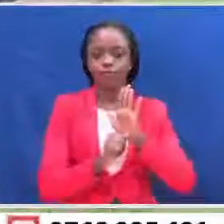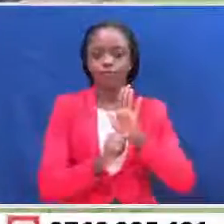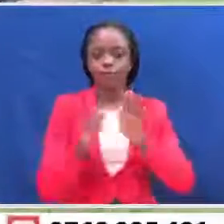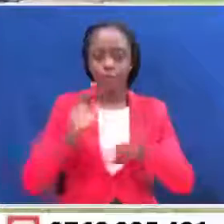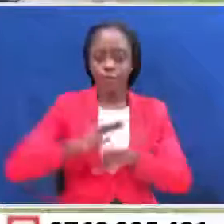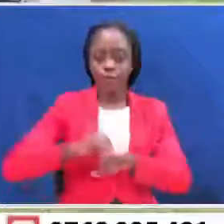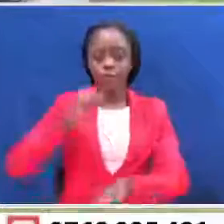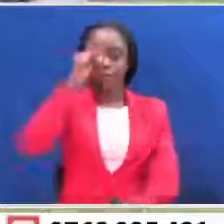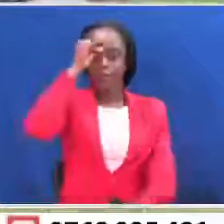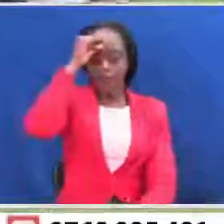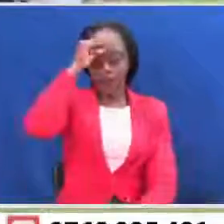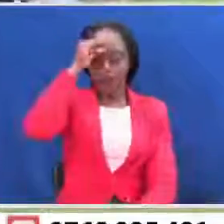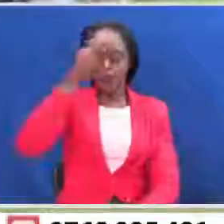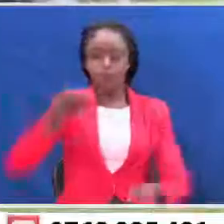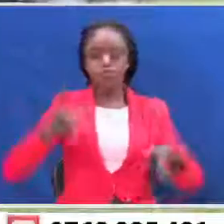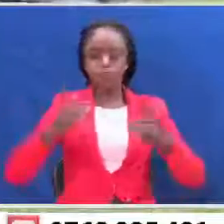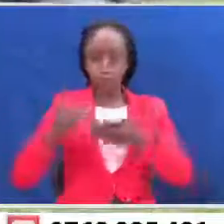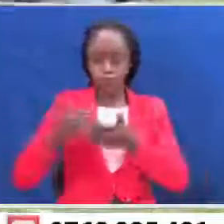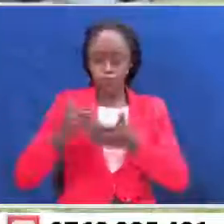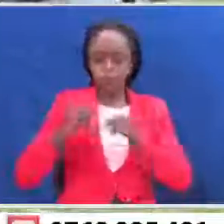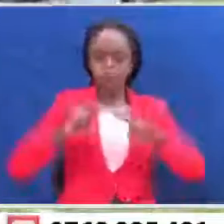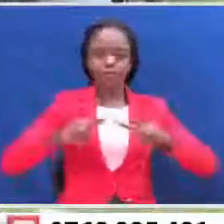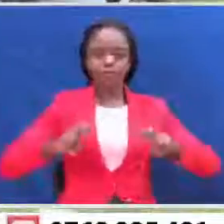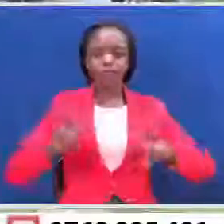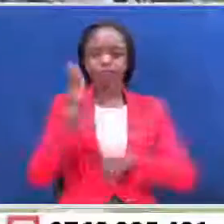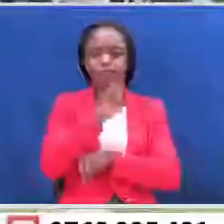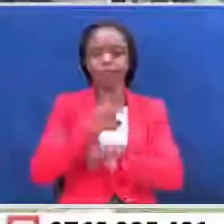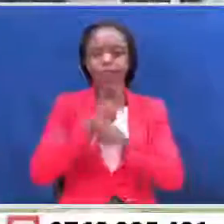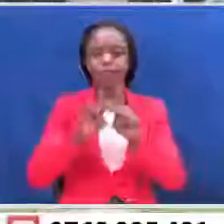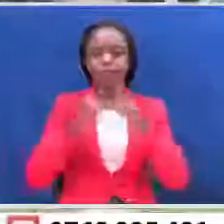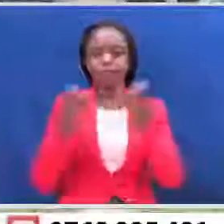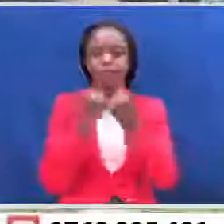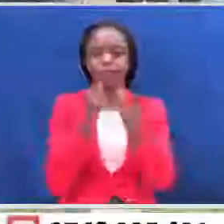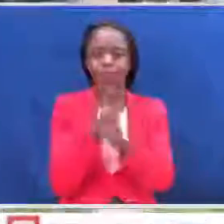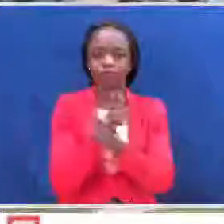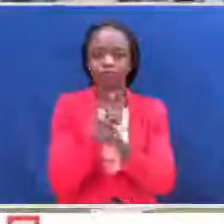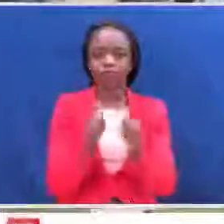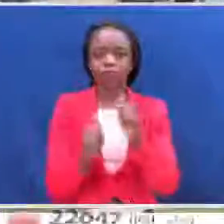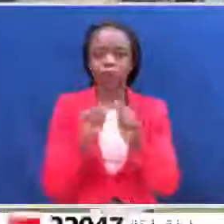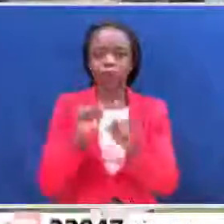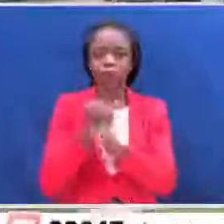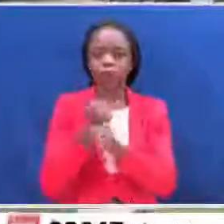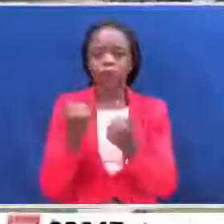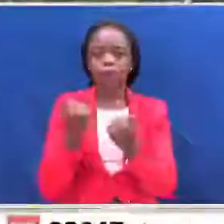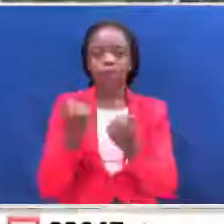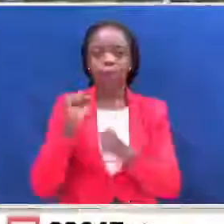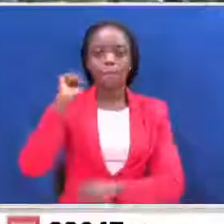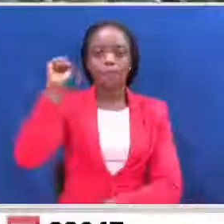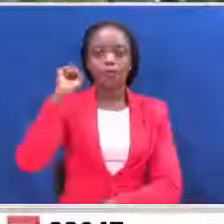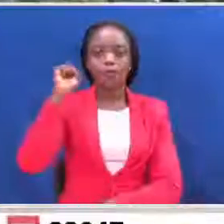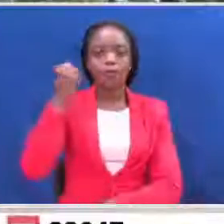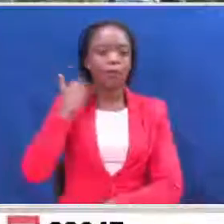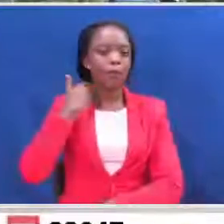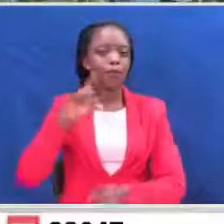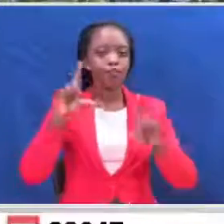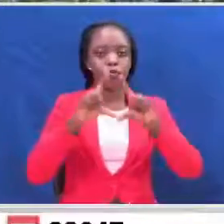called upon the government to closely monitor the use of social media, which has been fueling political hate speech between two main candidates,